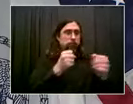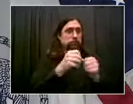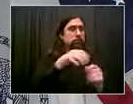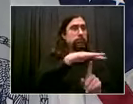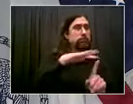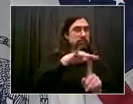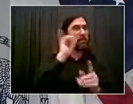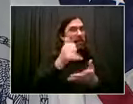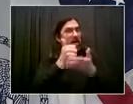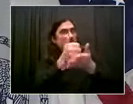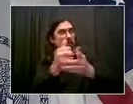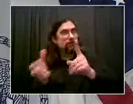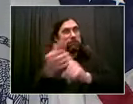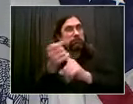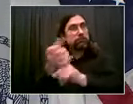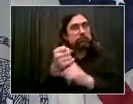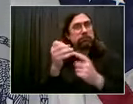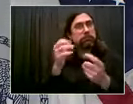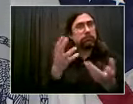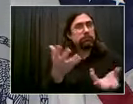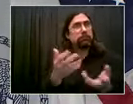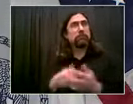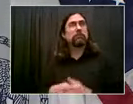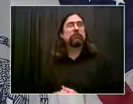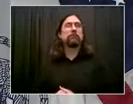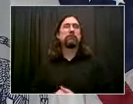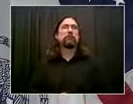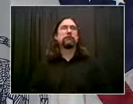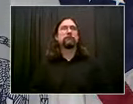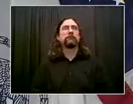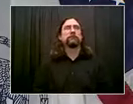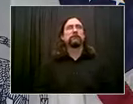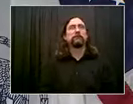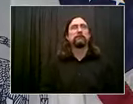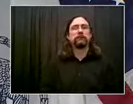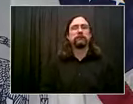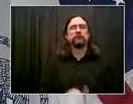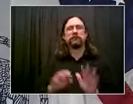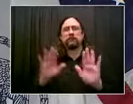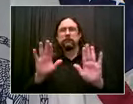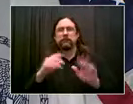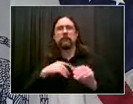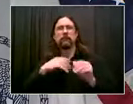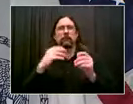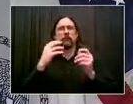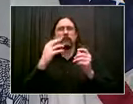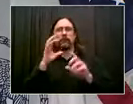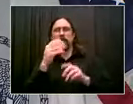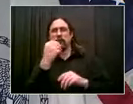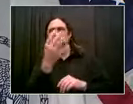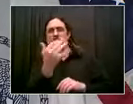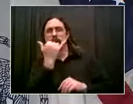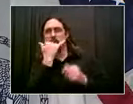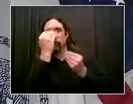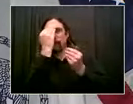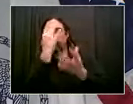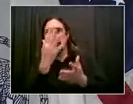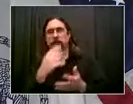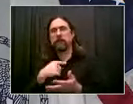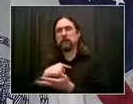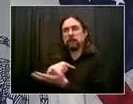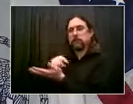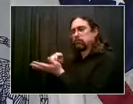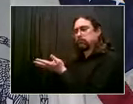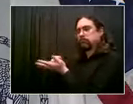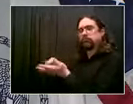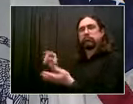days. The pattern has been very clear with hate crimes and with all crimes. NYPD has had a remarkable track record